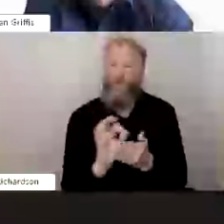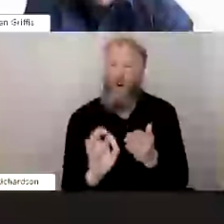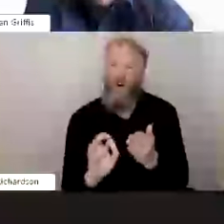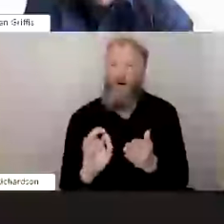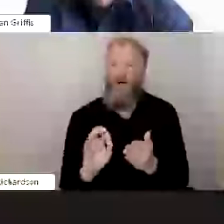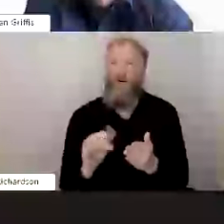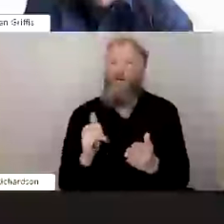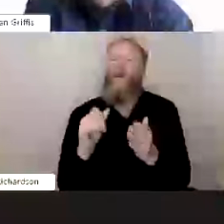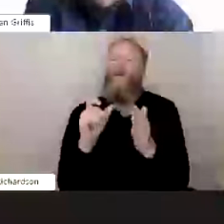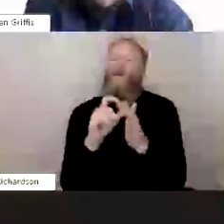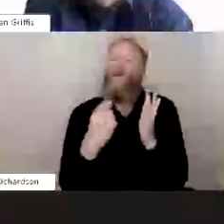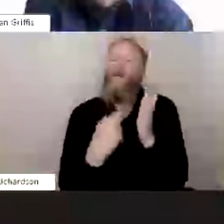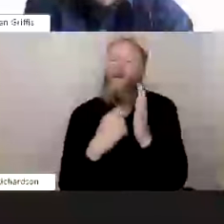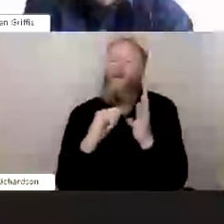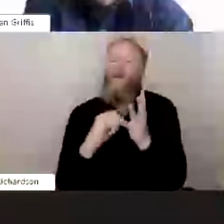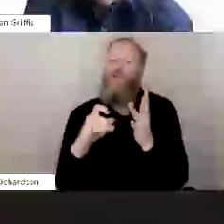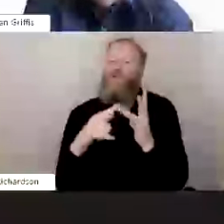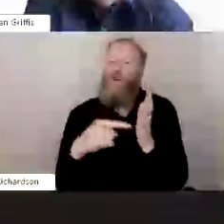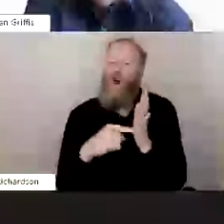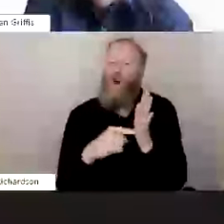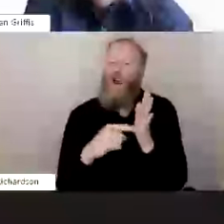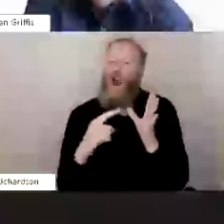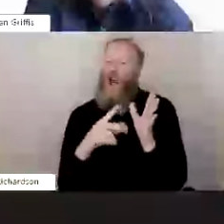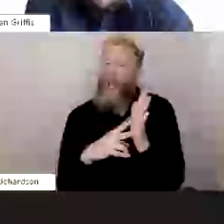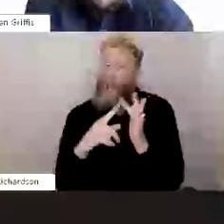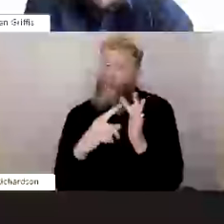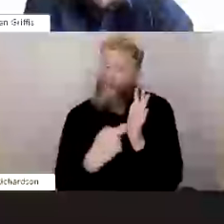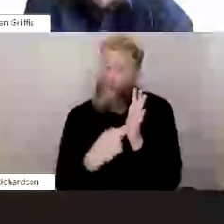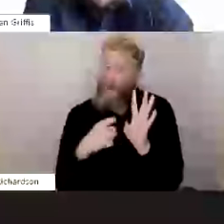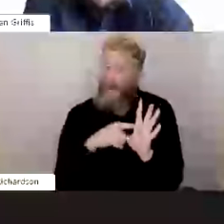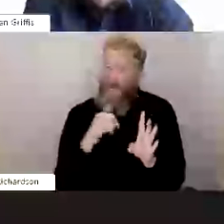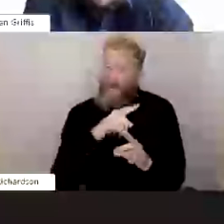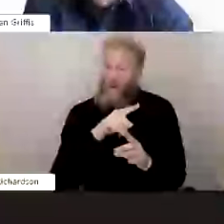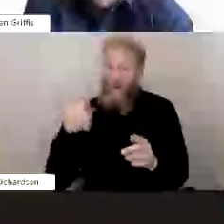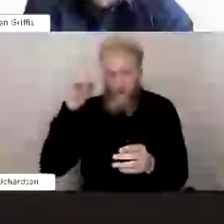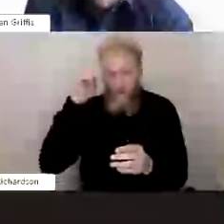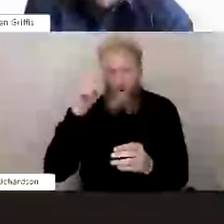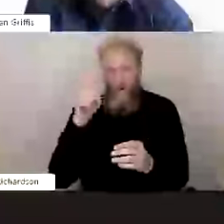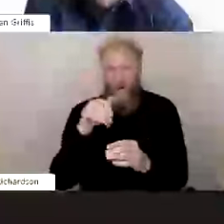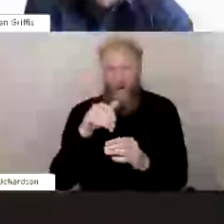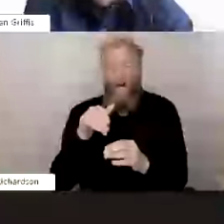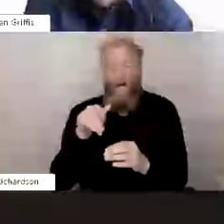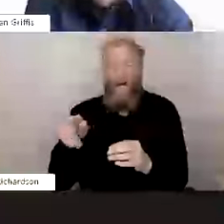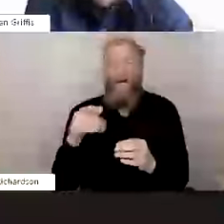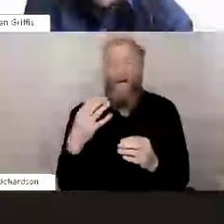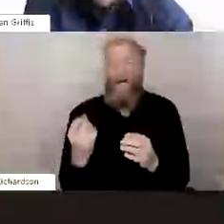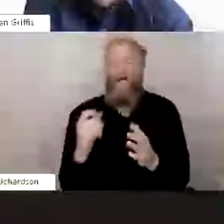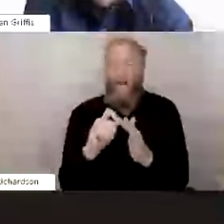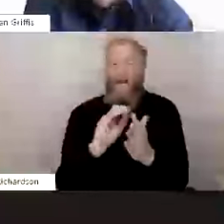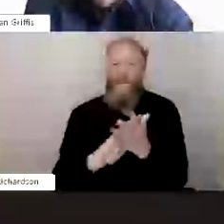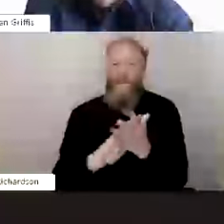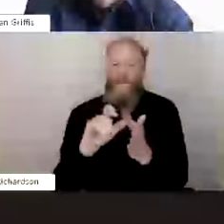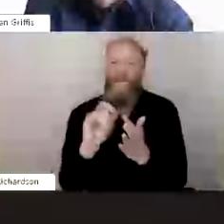be very familiar with. Dr. Scott did his PhD while he was with us, and